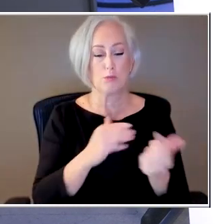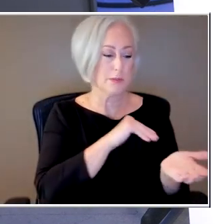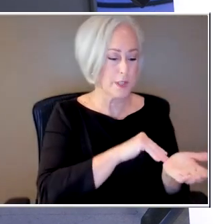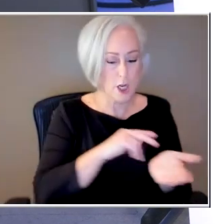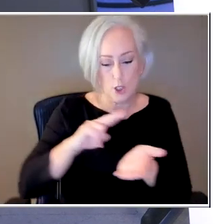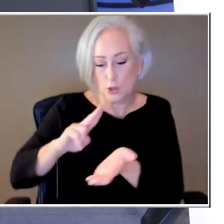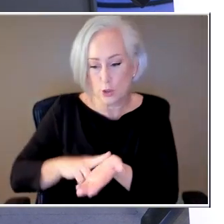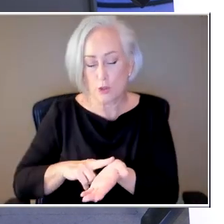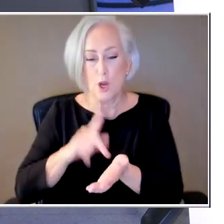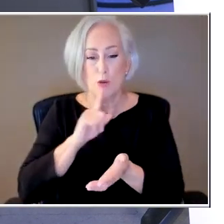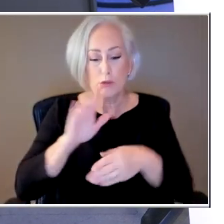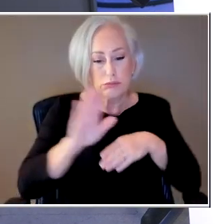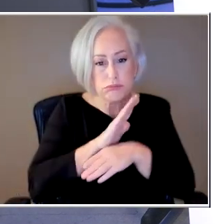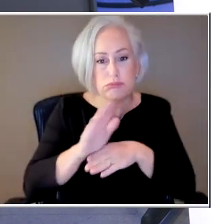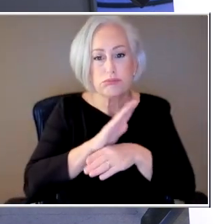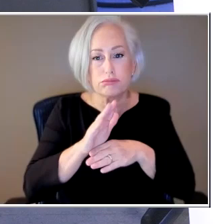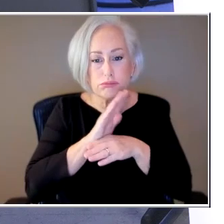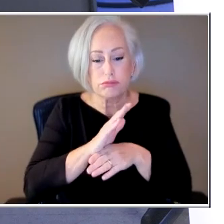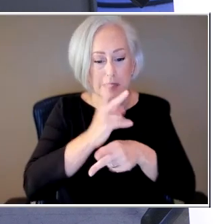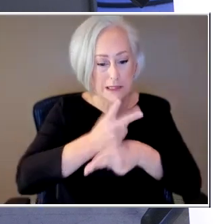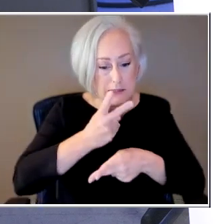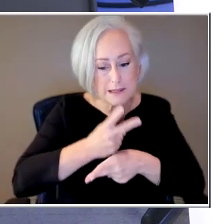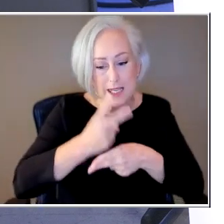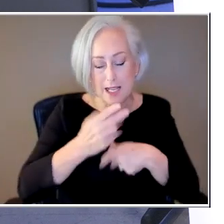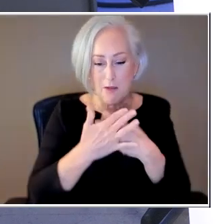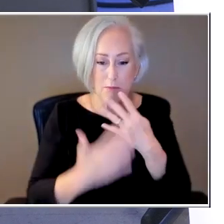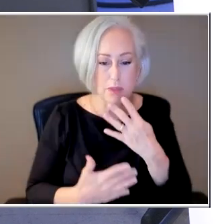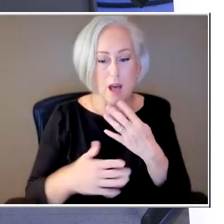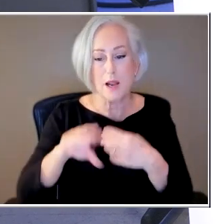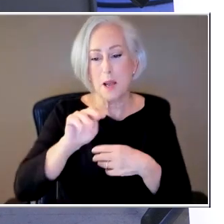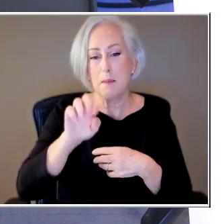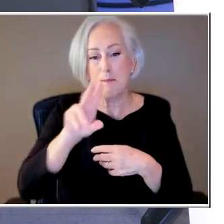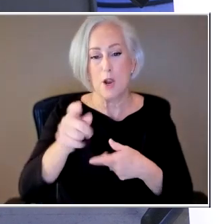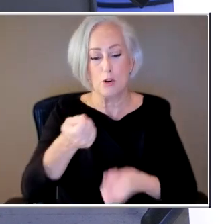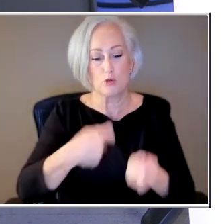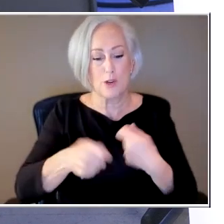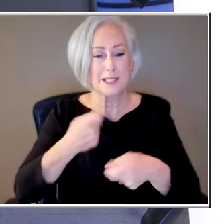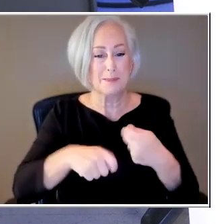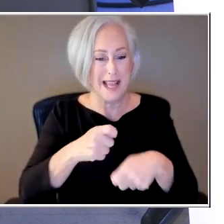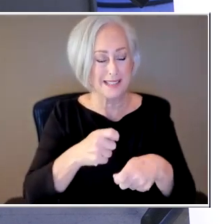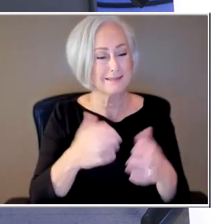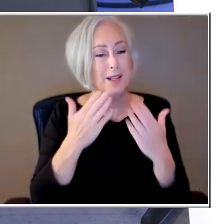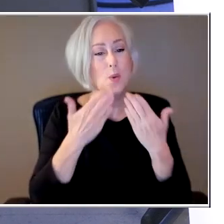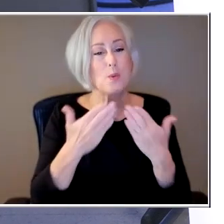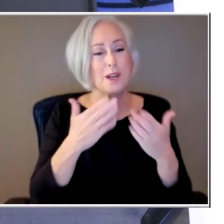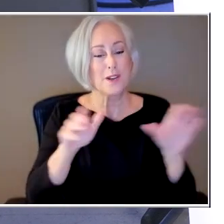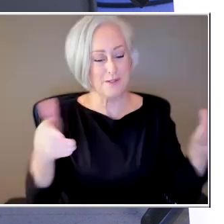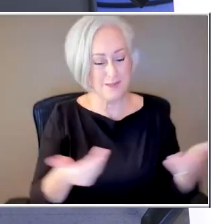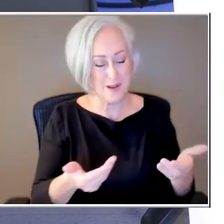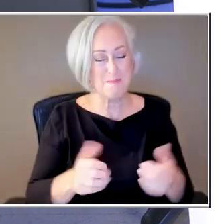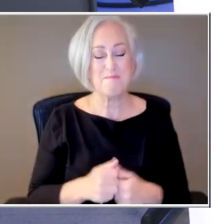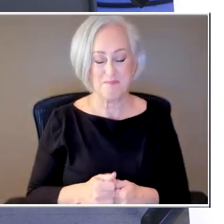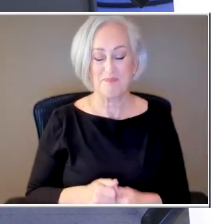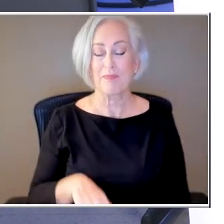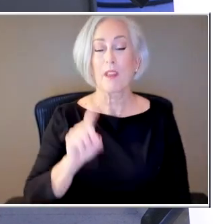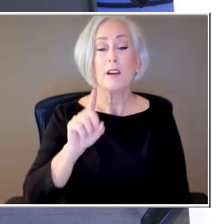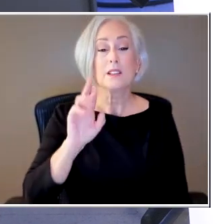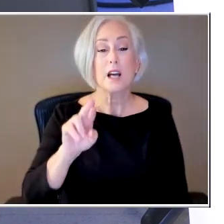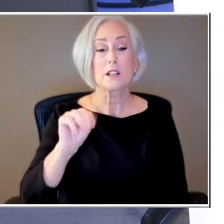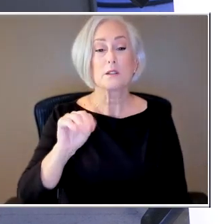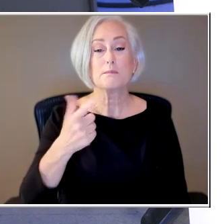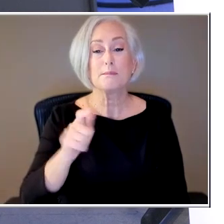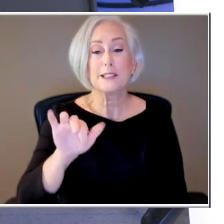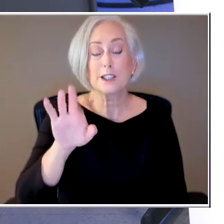very busy with blood and marrow transplants. So welcome to both of you. Thank you. Dr. McGurk, it's actually